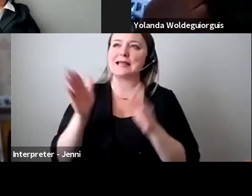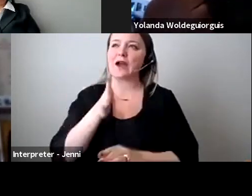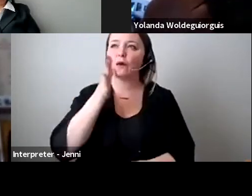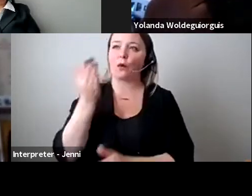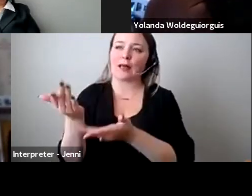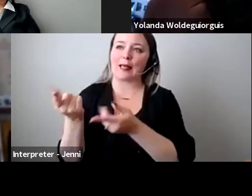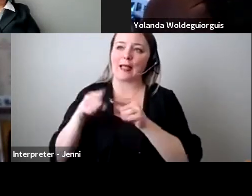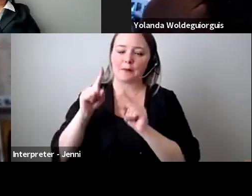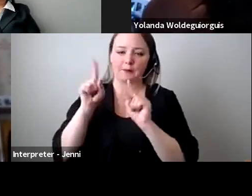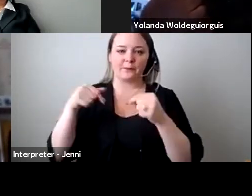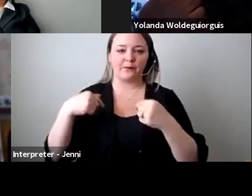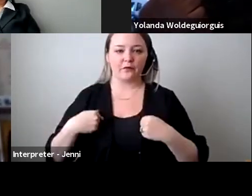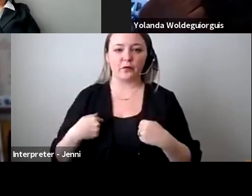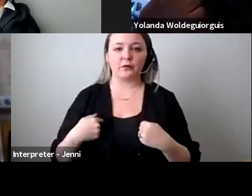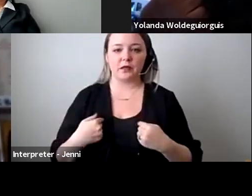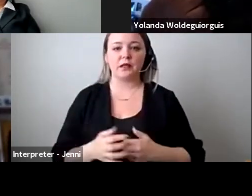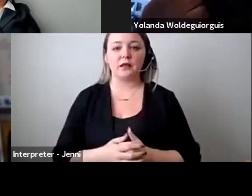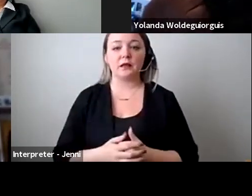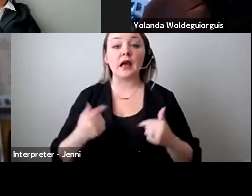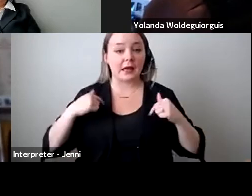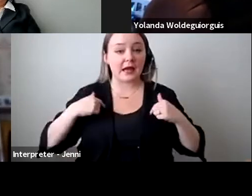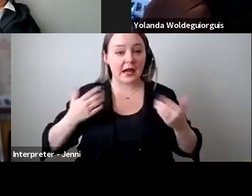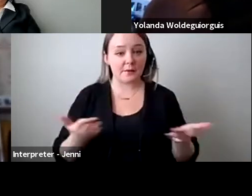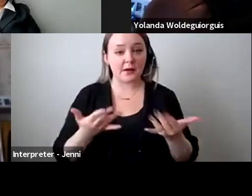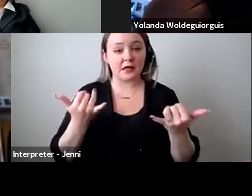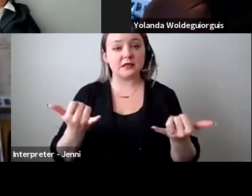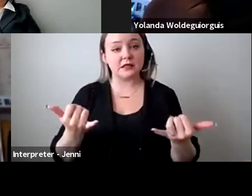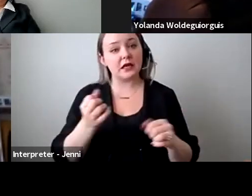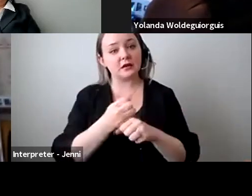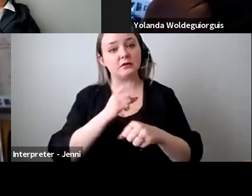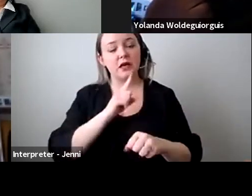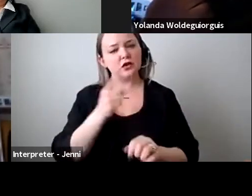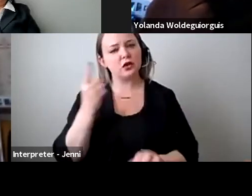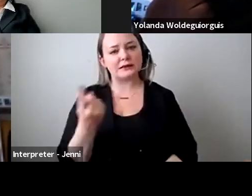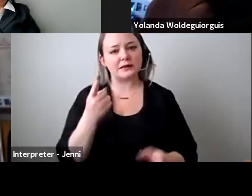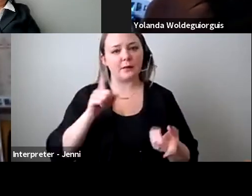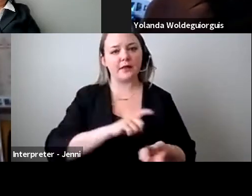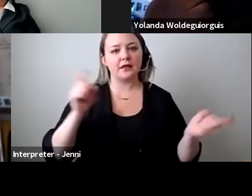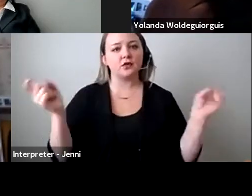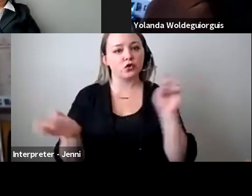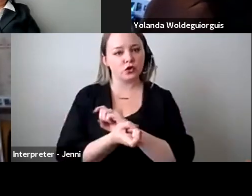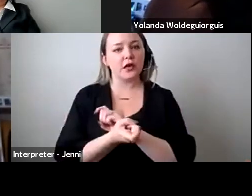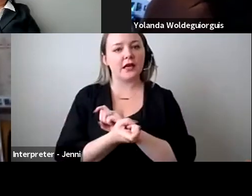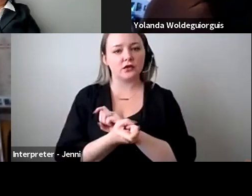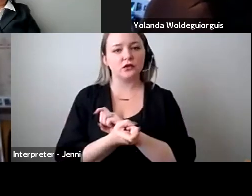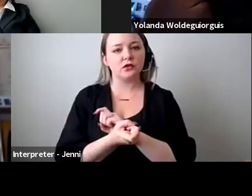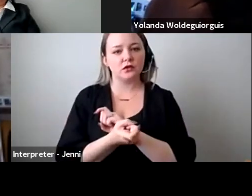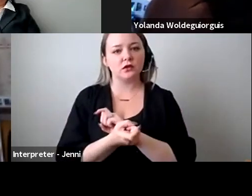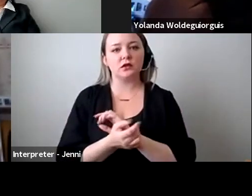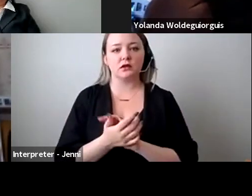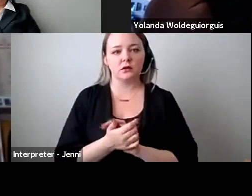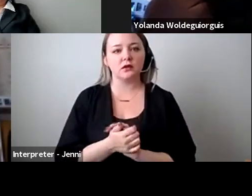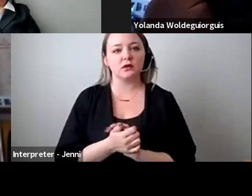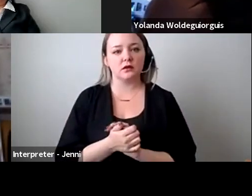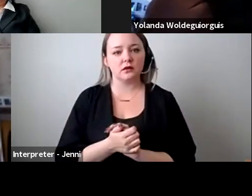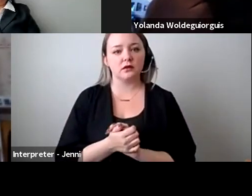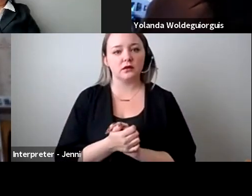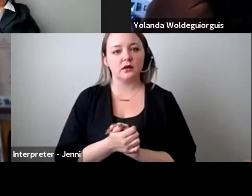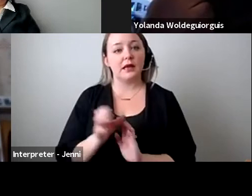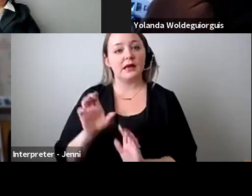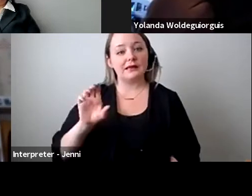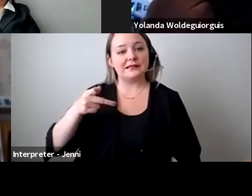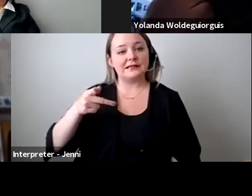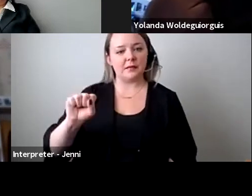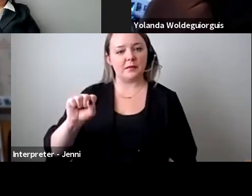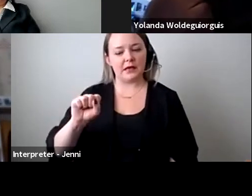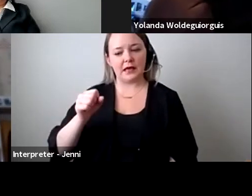happen. And that's why I'm here today, to make sure things change. Certain ways that CPS